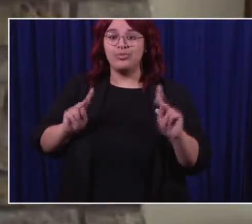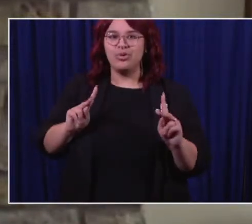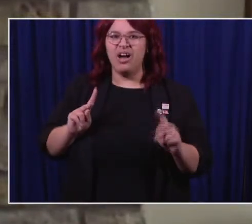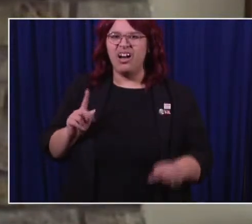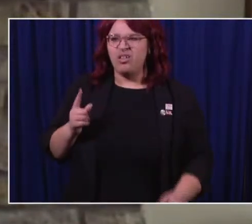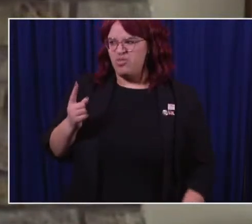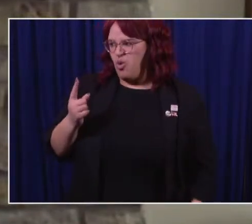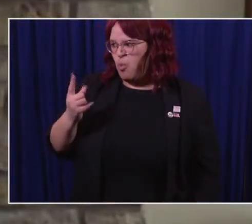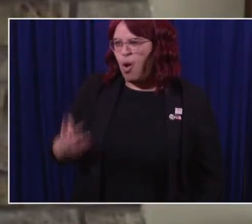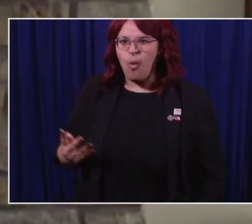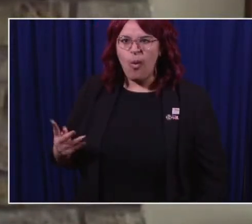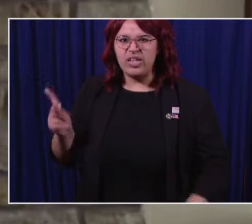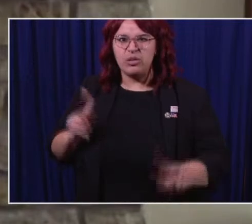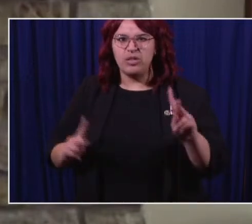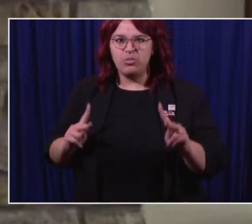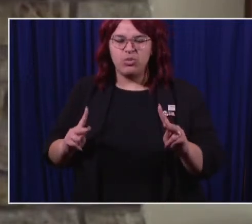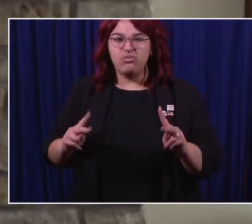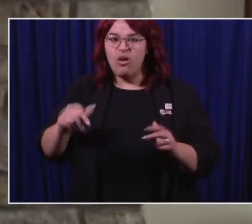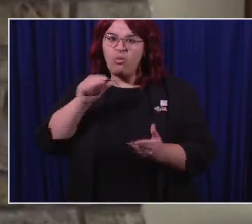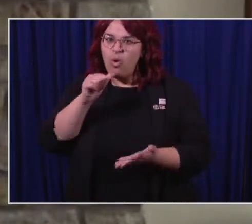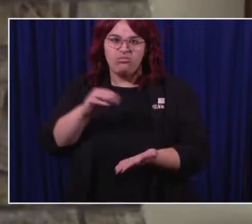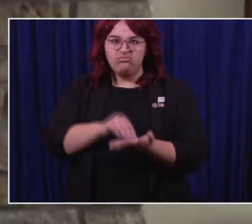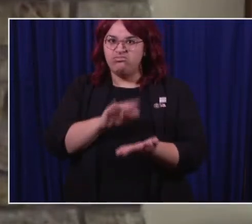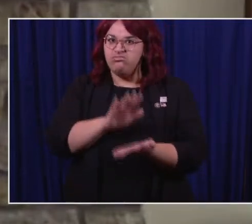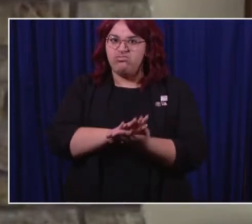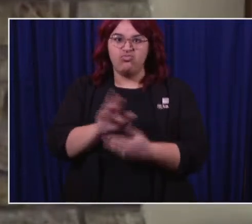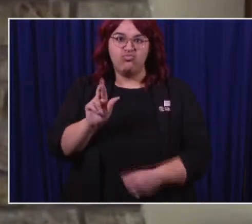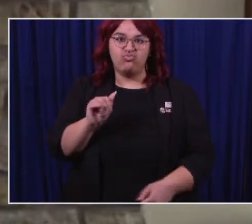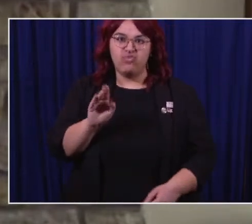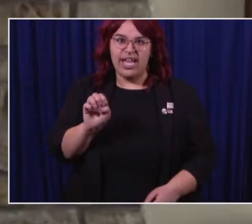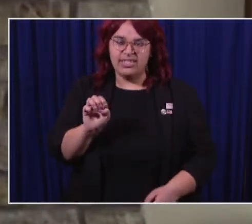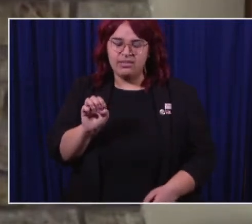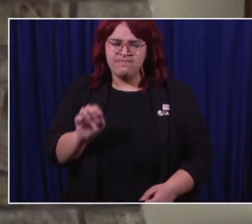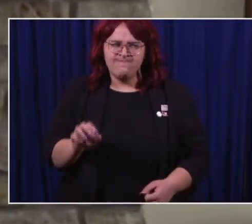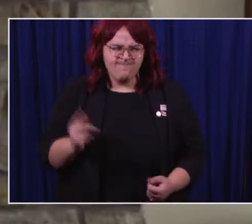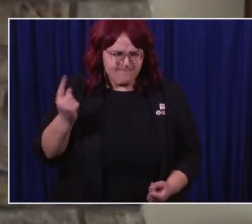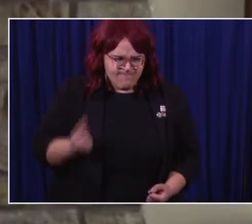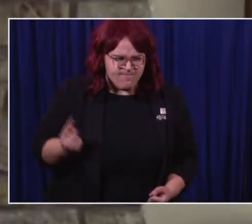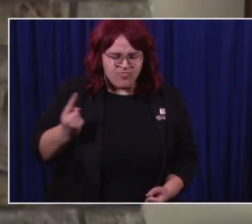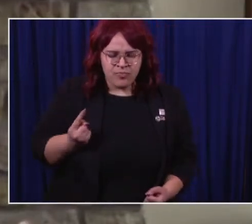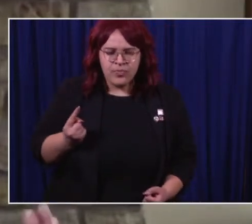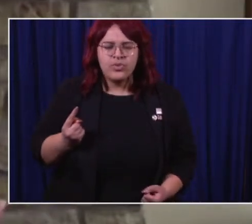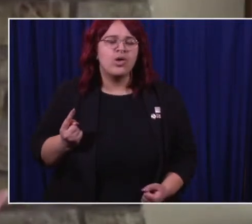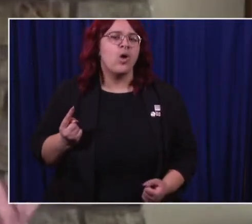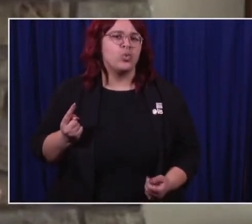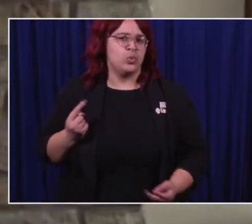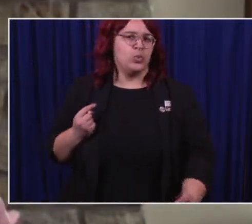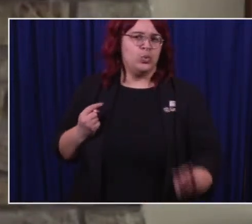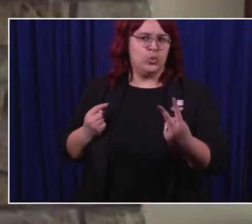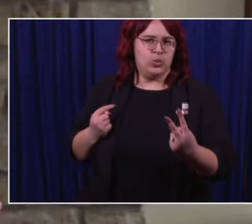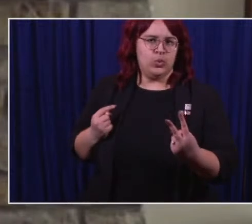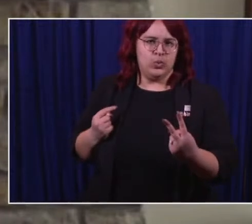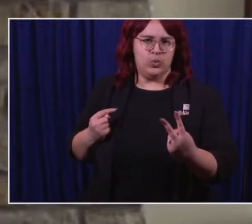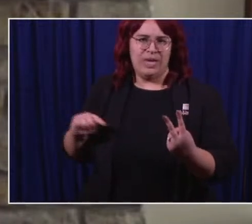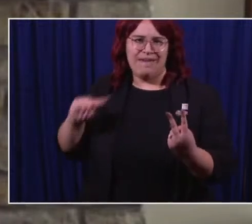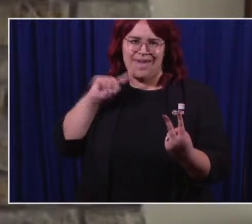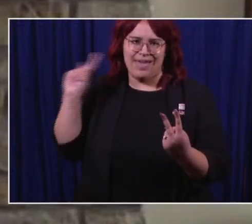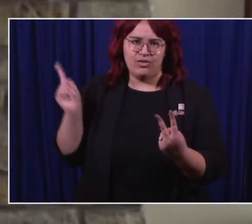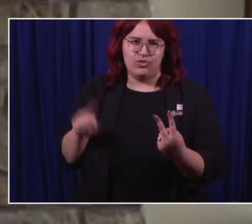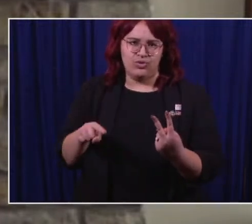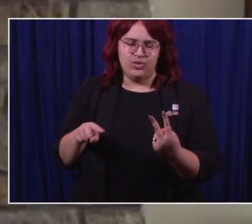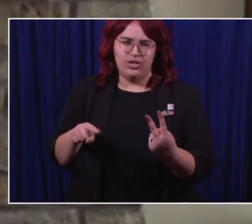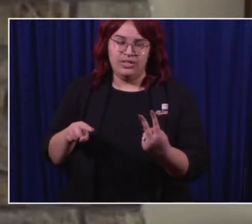not reporting? And I really got two answers back. And this is from people who are out in the field